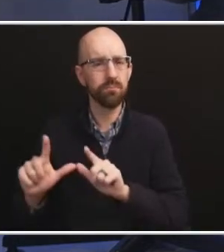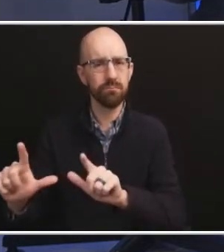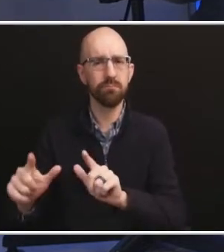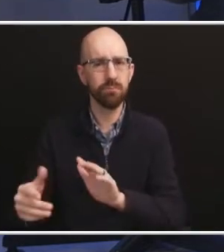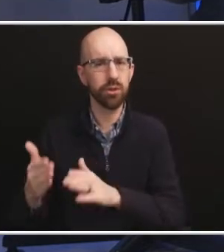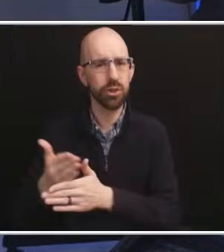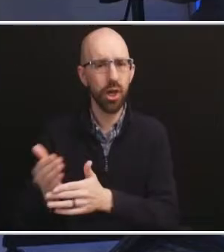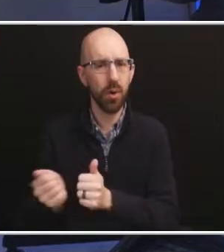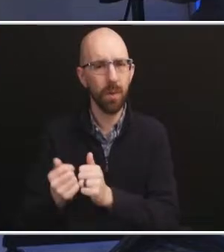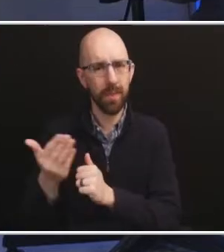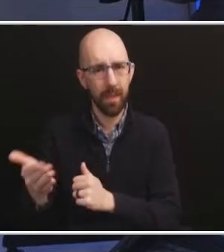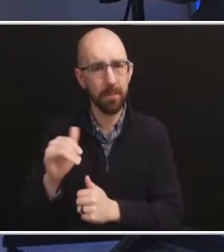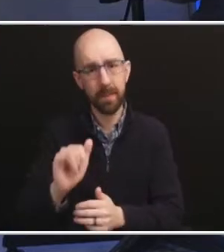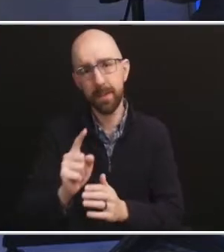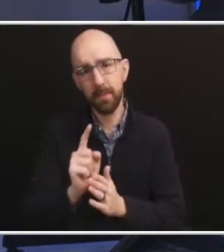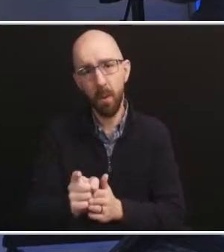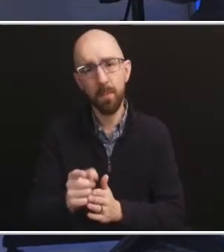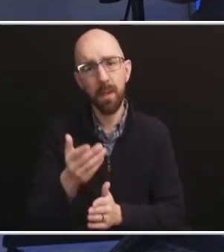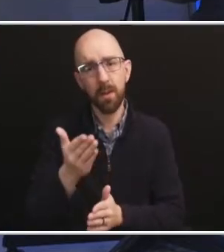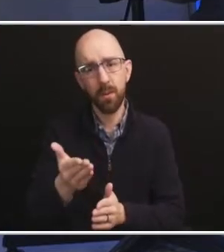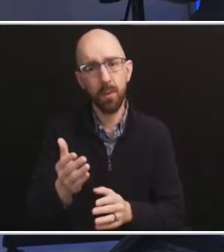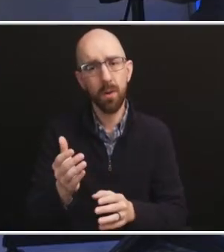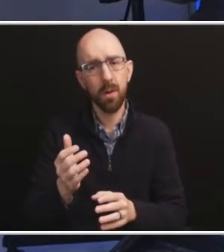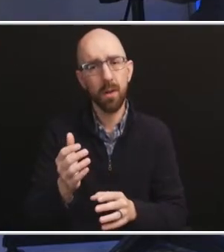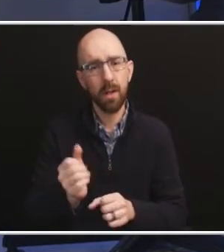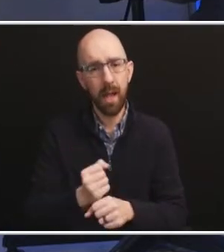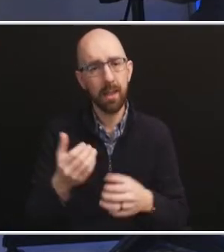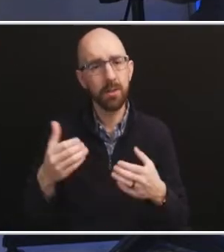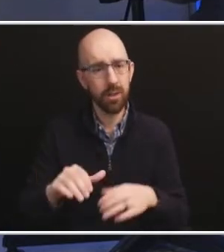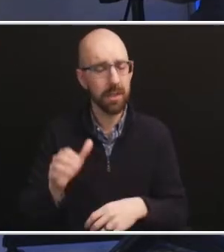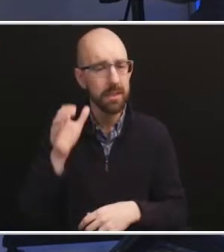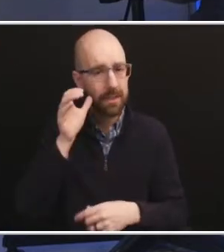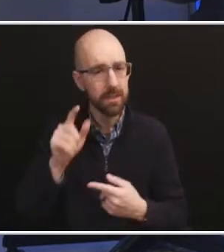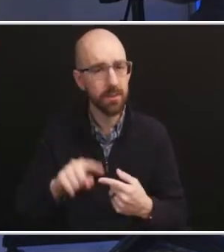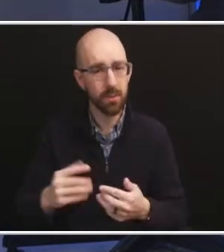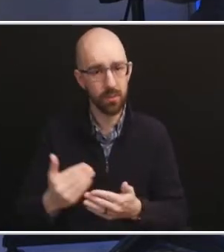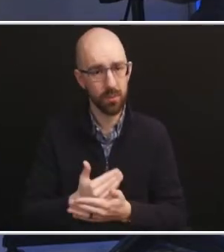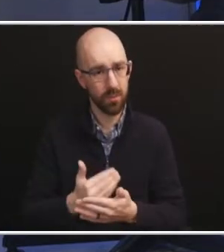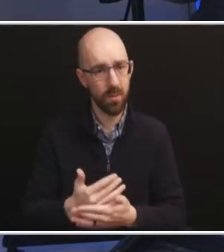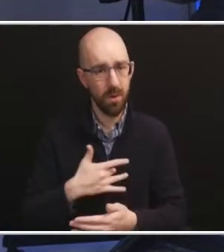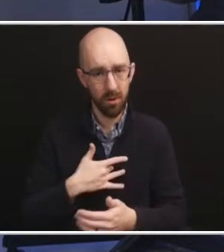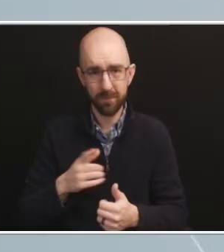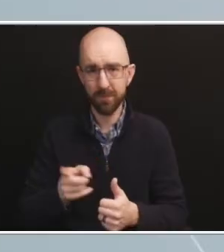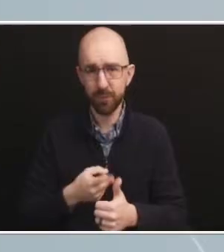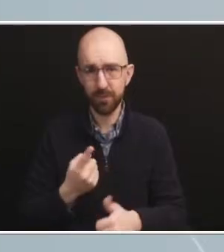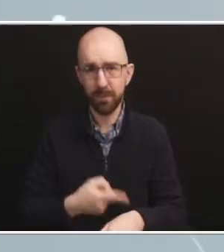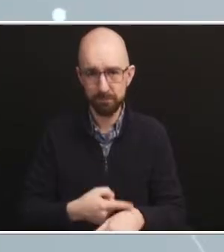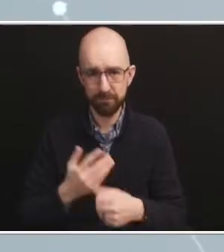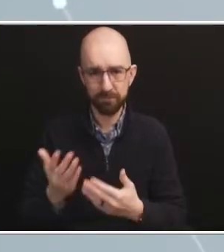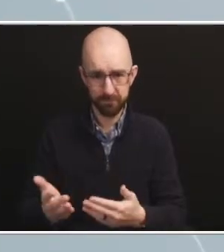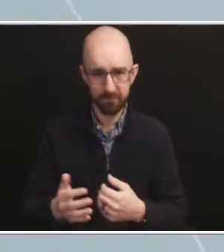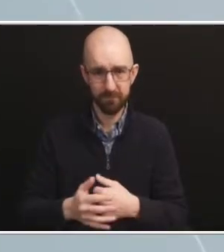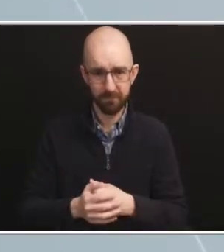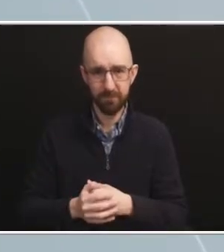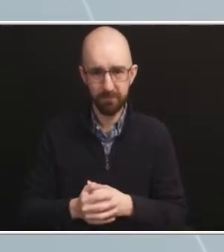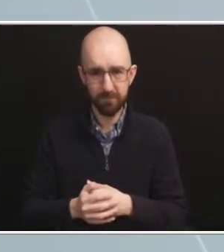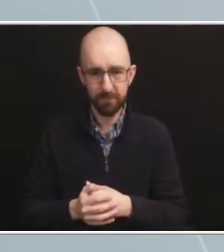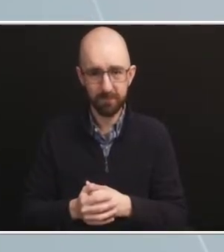moment that you got the chance to listen to your new heart for the very first time. Good heart.